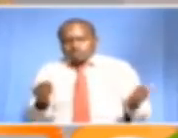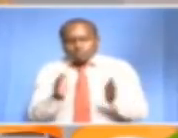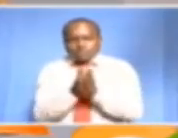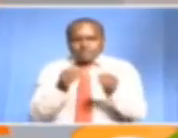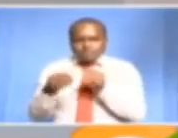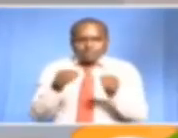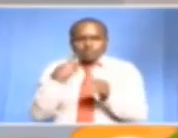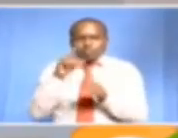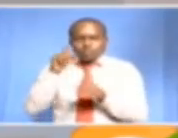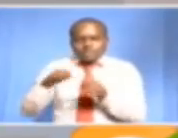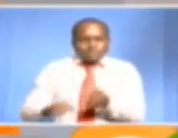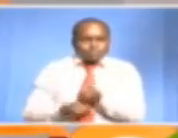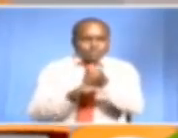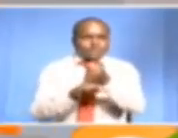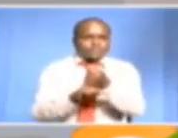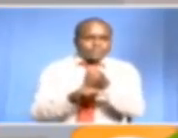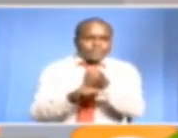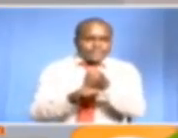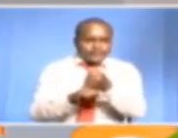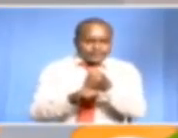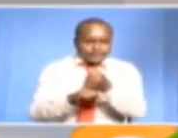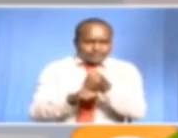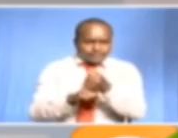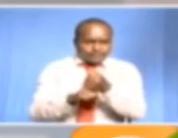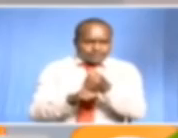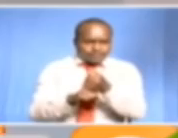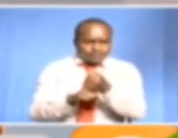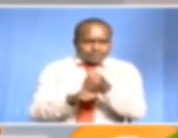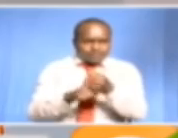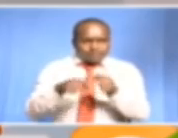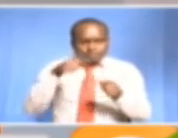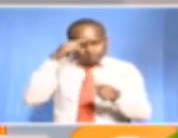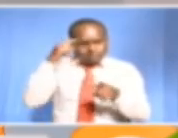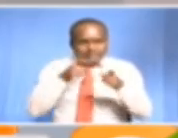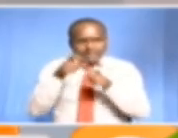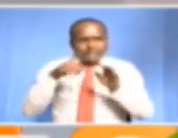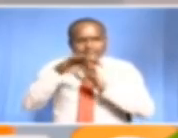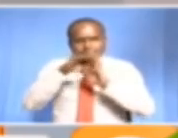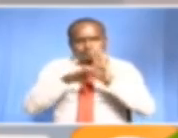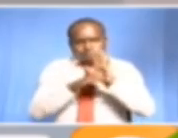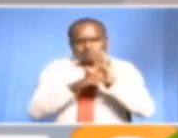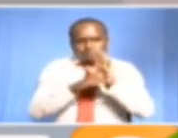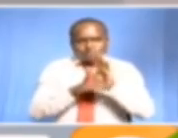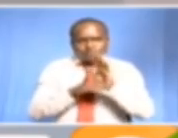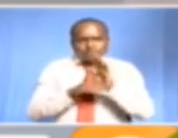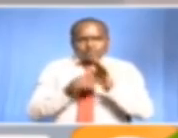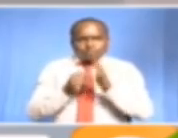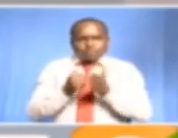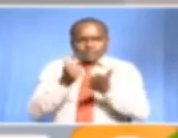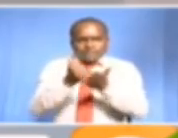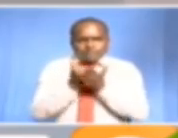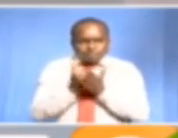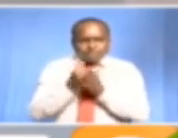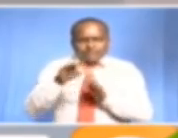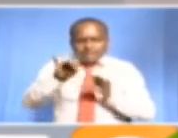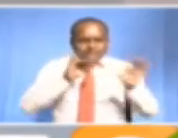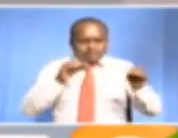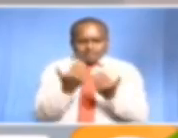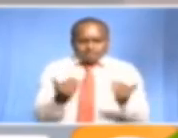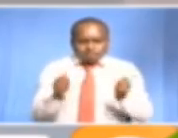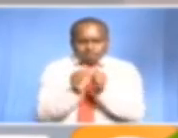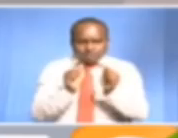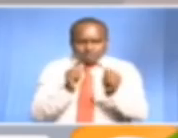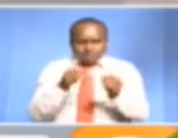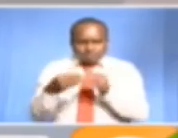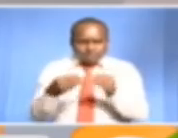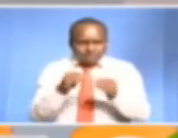need support. Mm. Because I run a program that basically helps me identify children with disabilities who need scholarships to go to